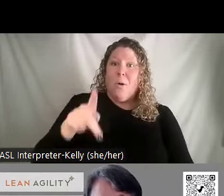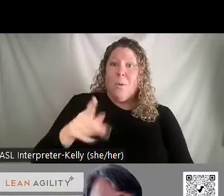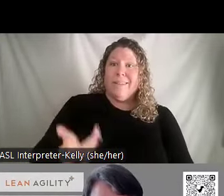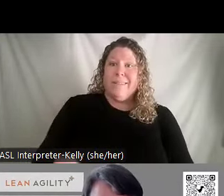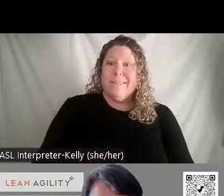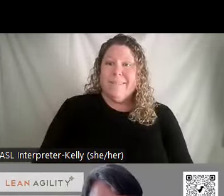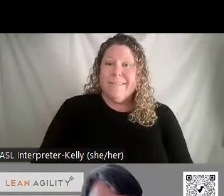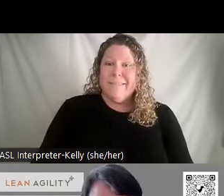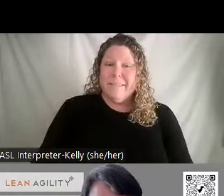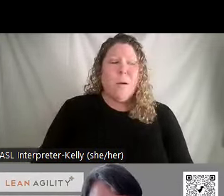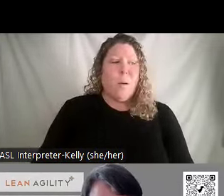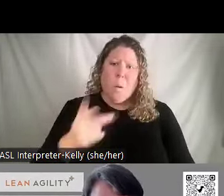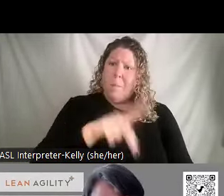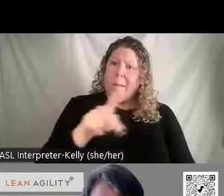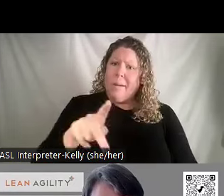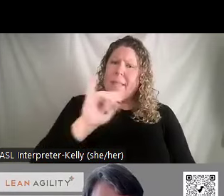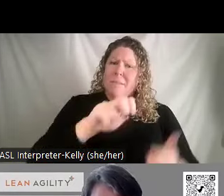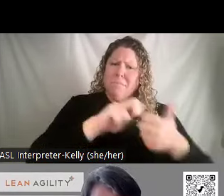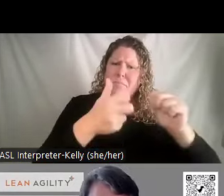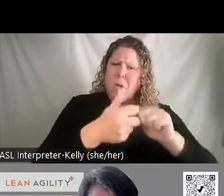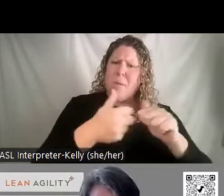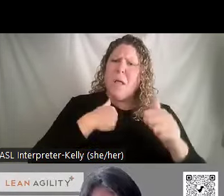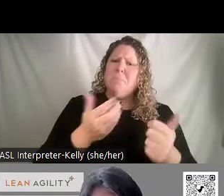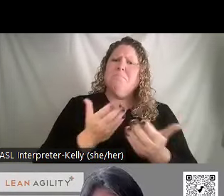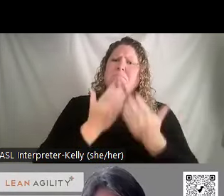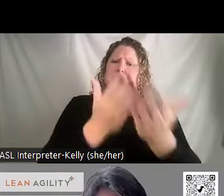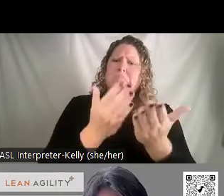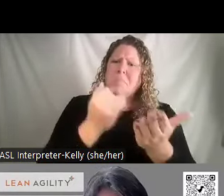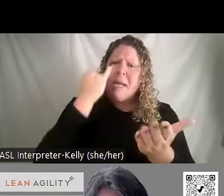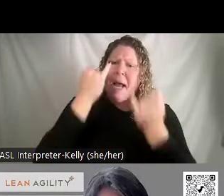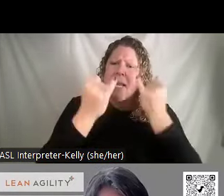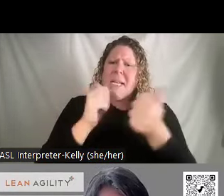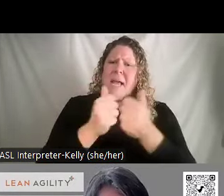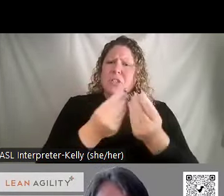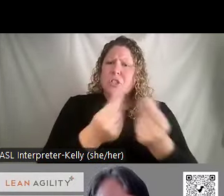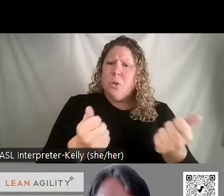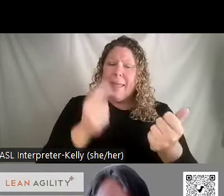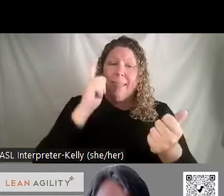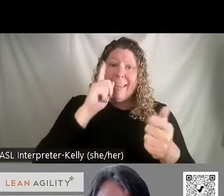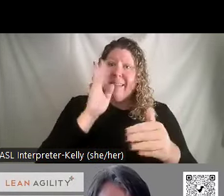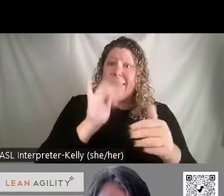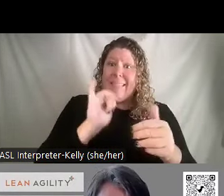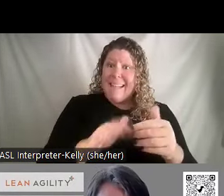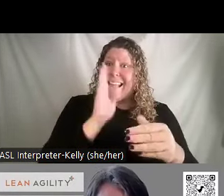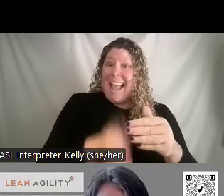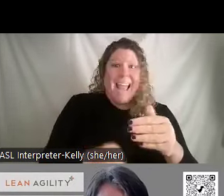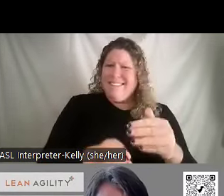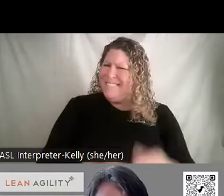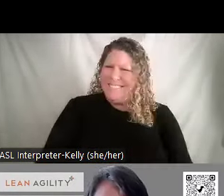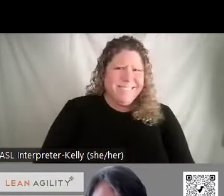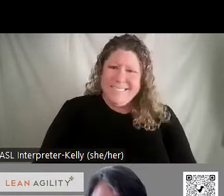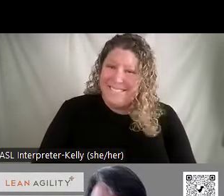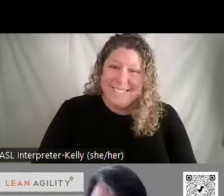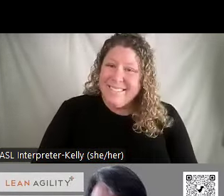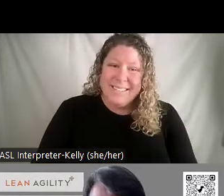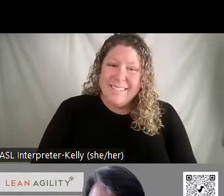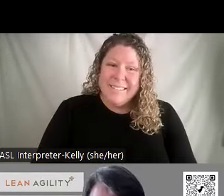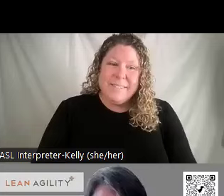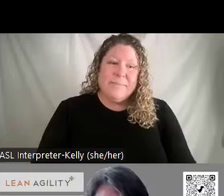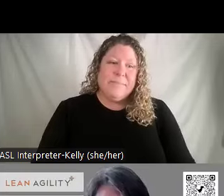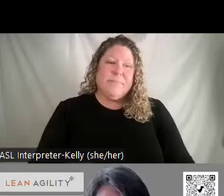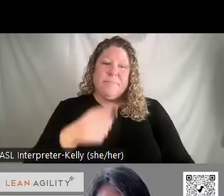here's what we propose to do for solutions. A lot of people think that's the finish line, but it's not the finish line. Here's an example of not